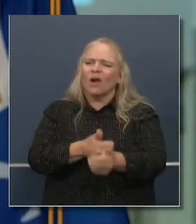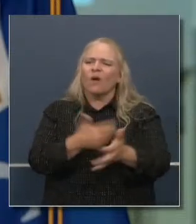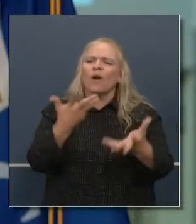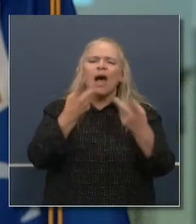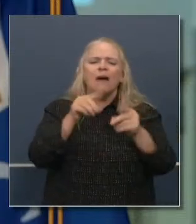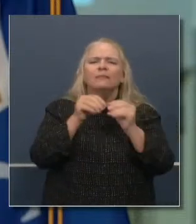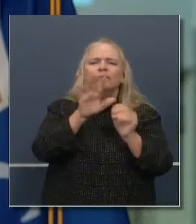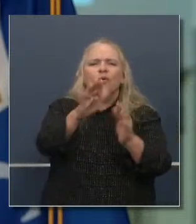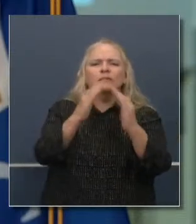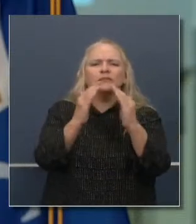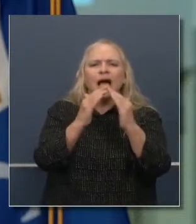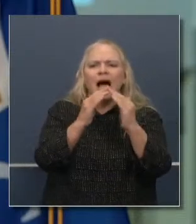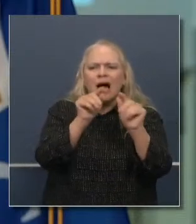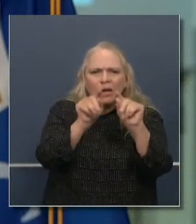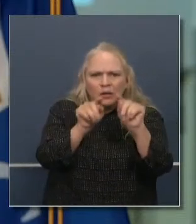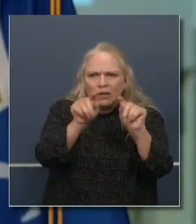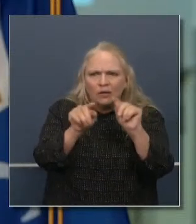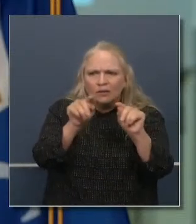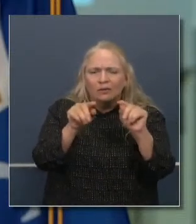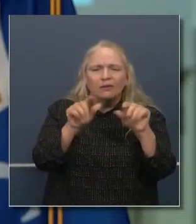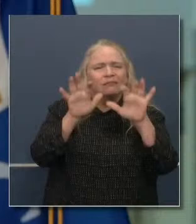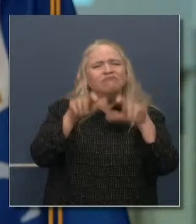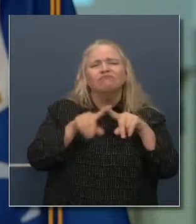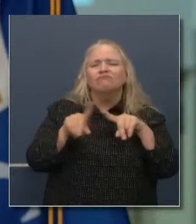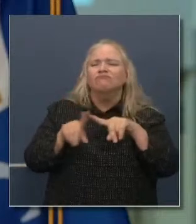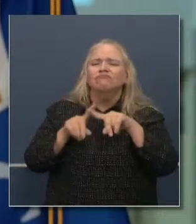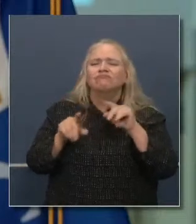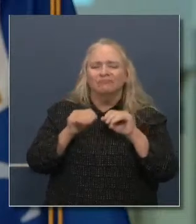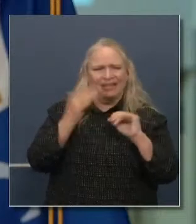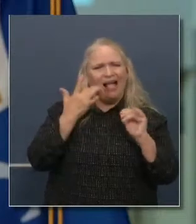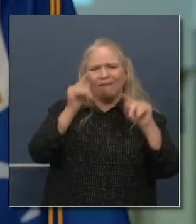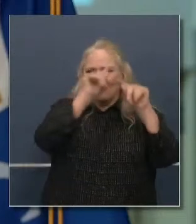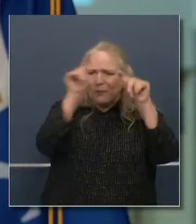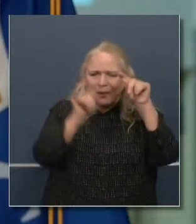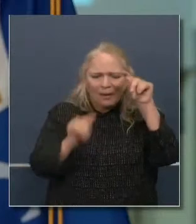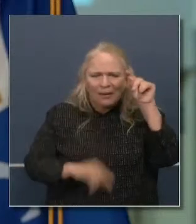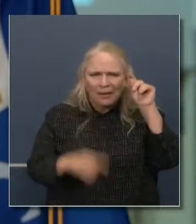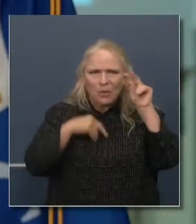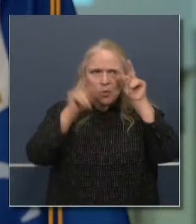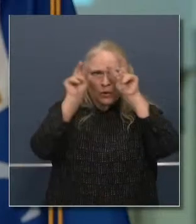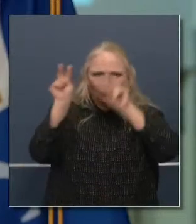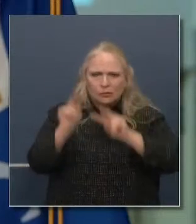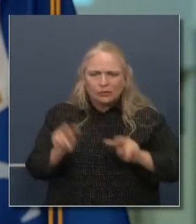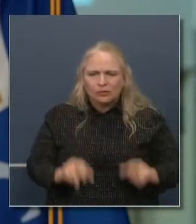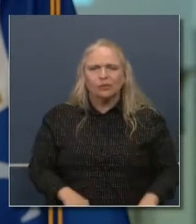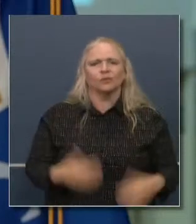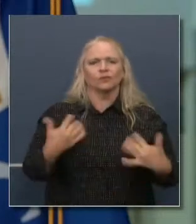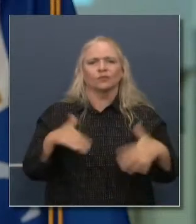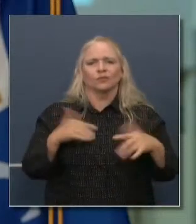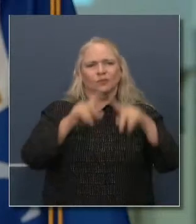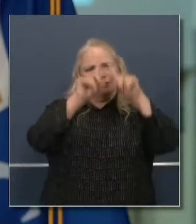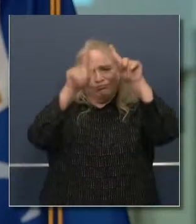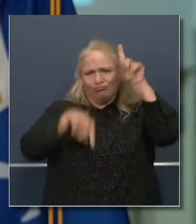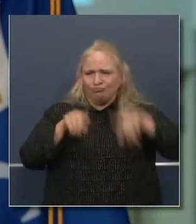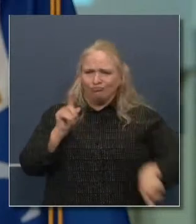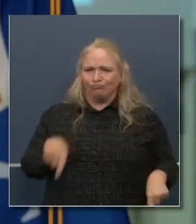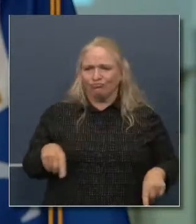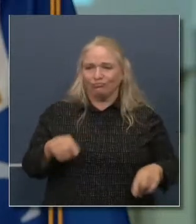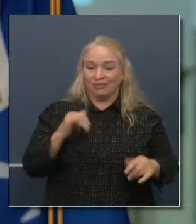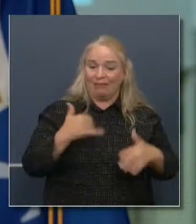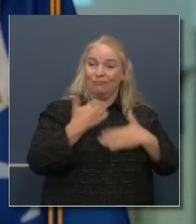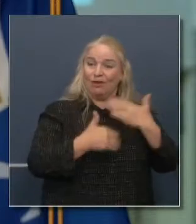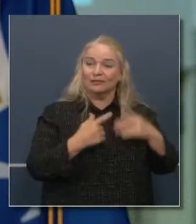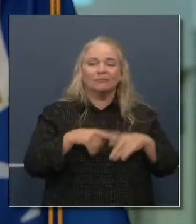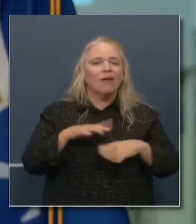as ours. That was the attestation process, and this is now the monitoring of that attestation process and the